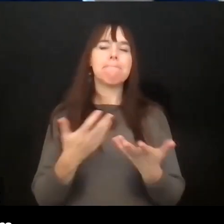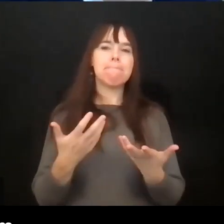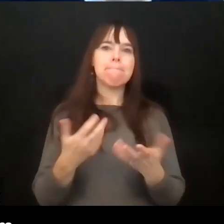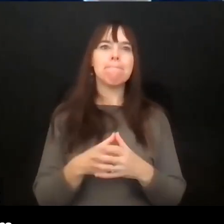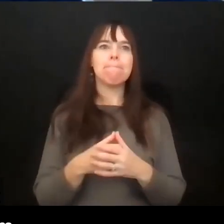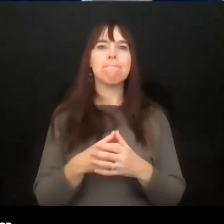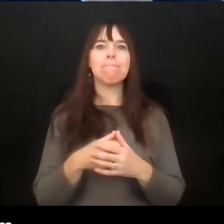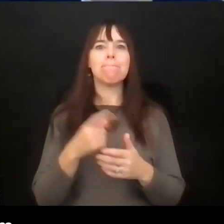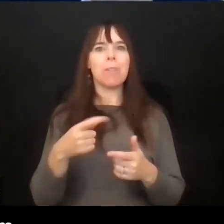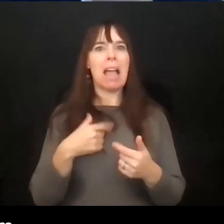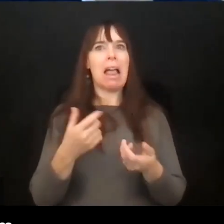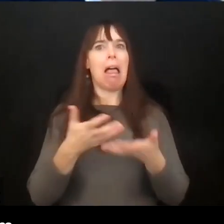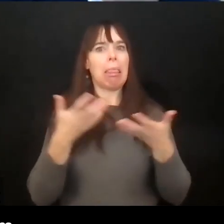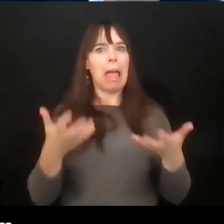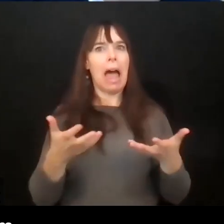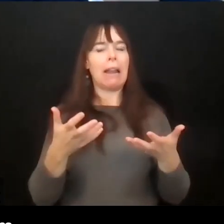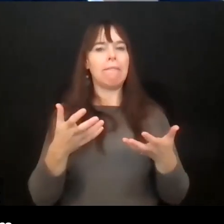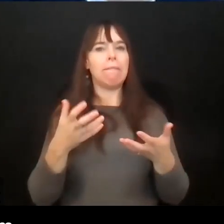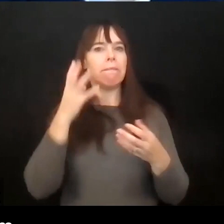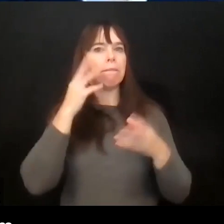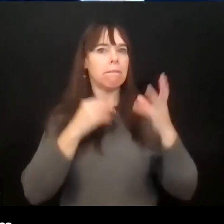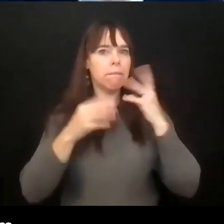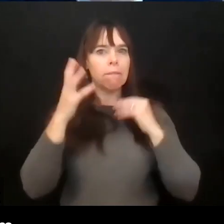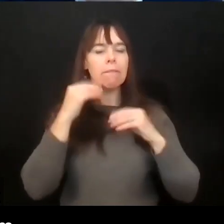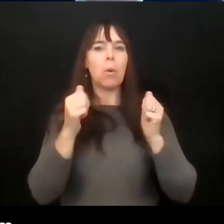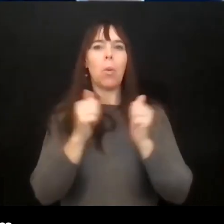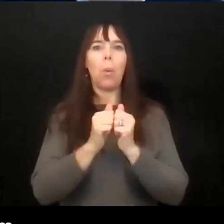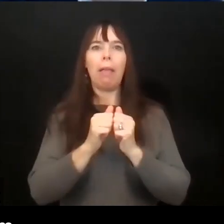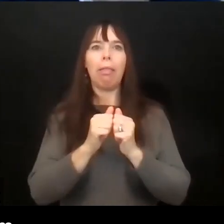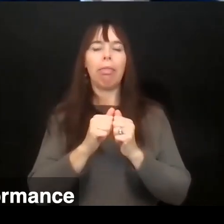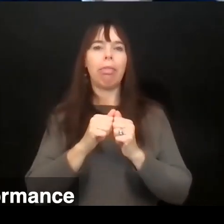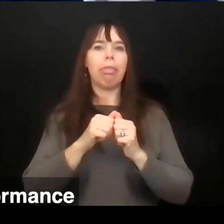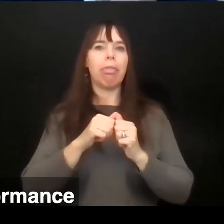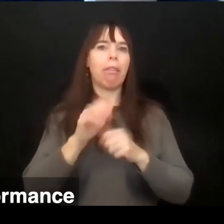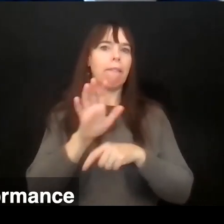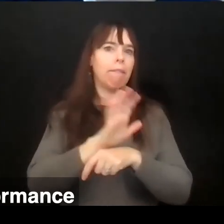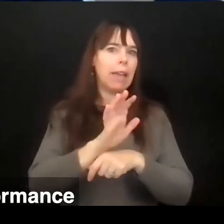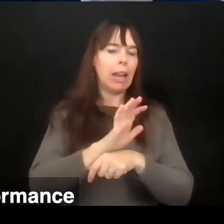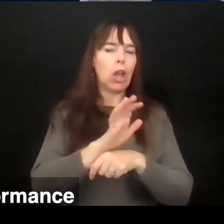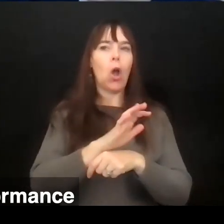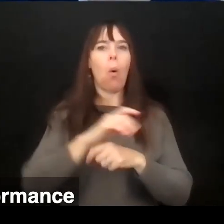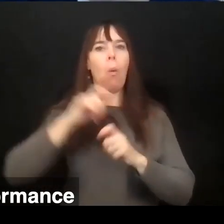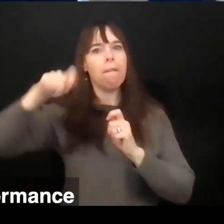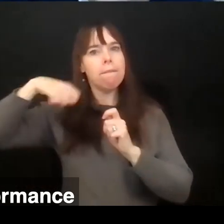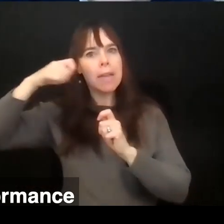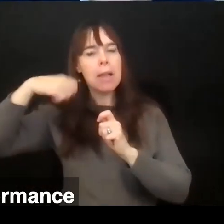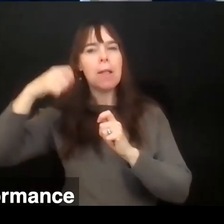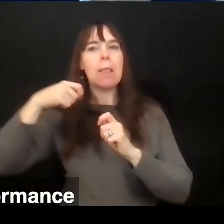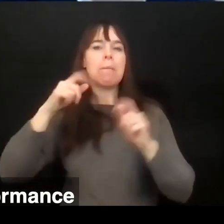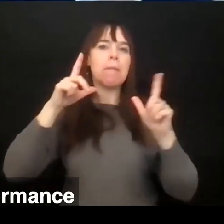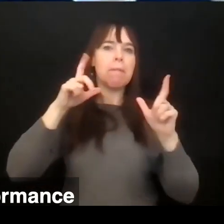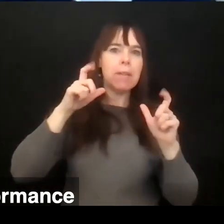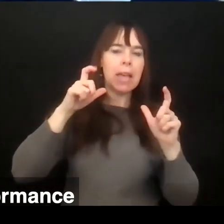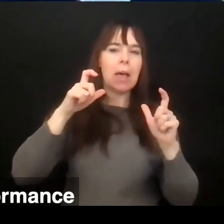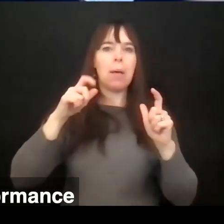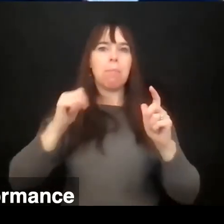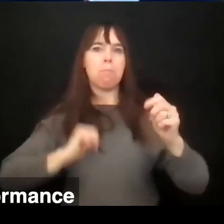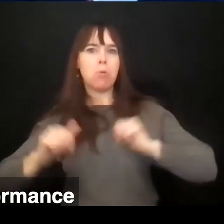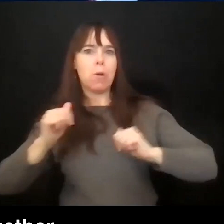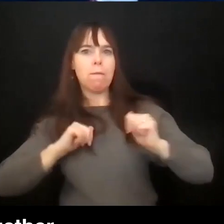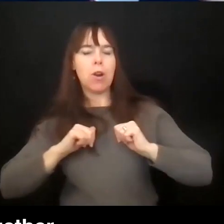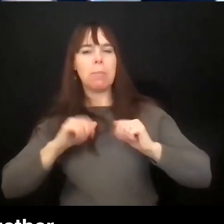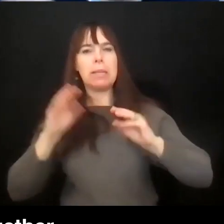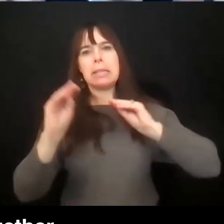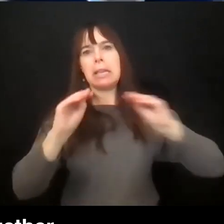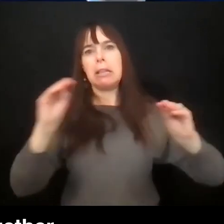she had a lot of background in film, video, photography, performance art, installation